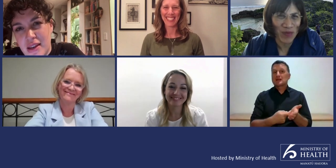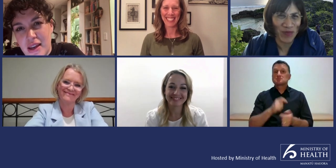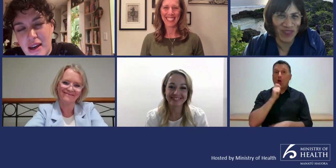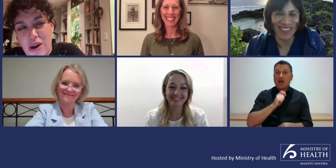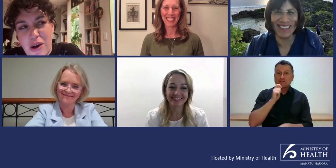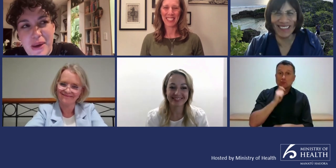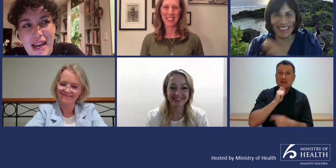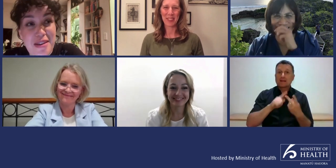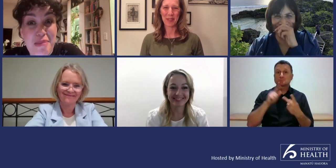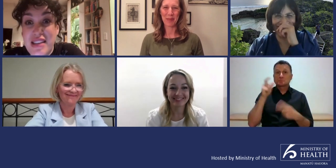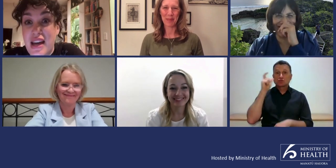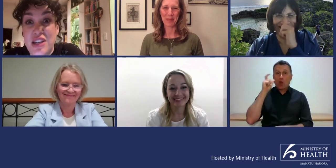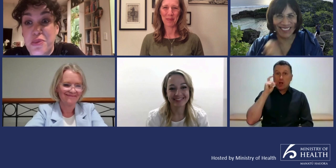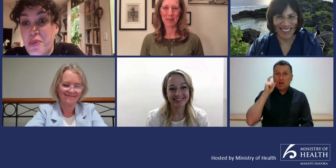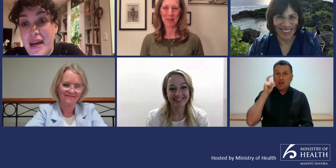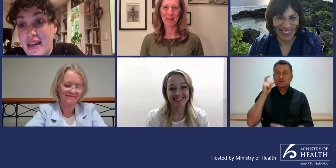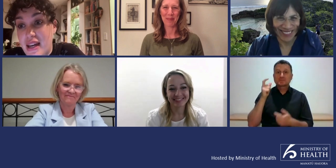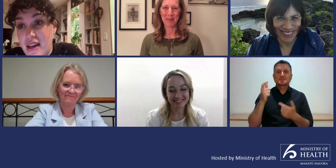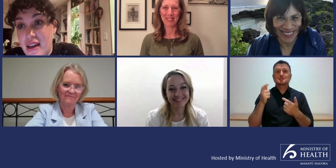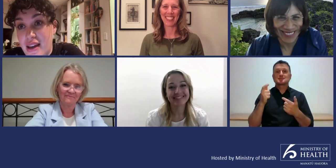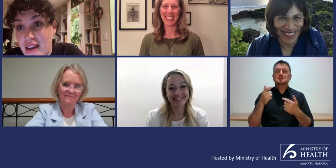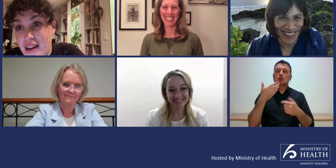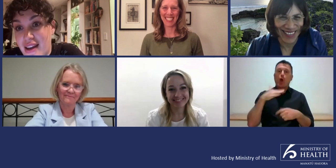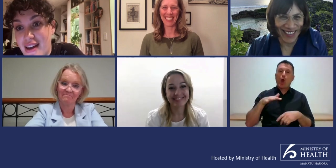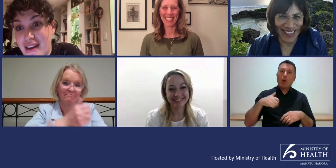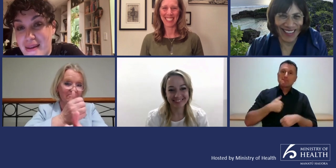effects? Hot bath, a massage from your partner.